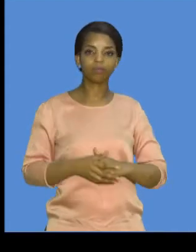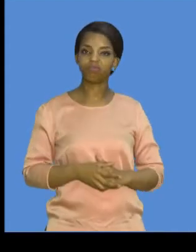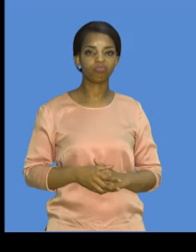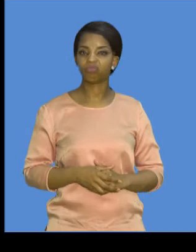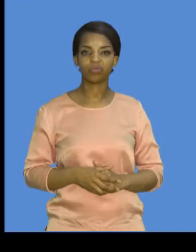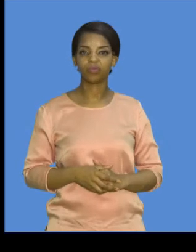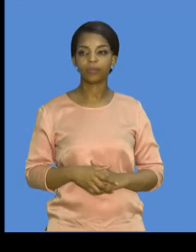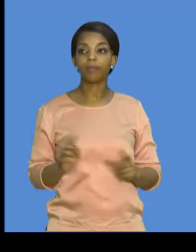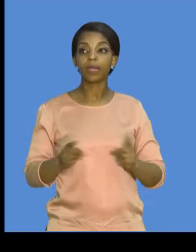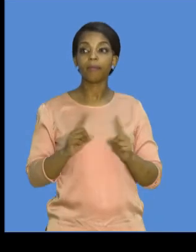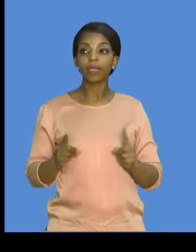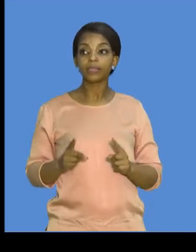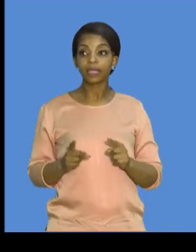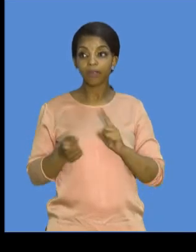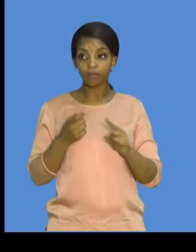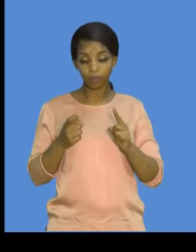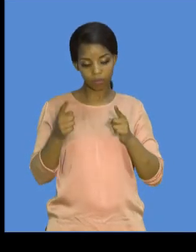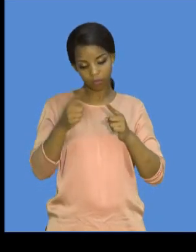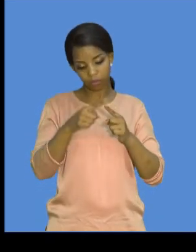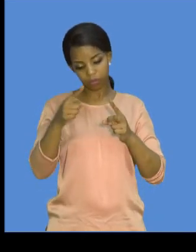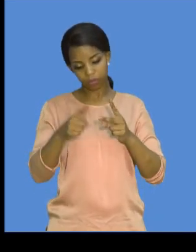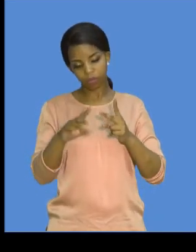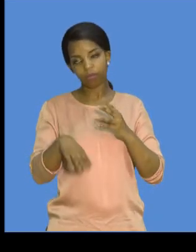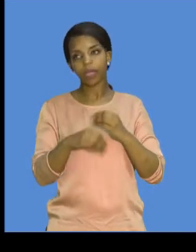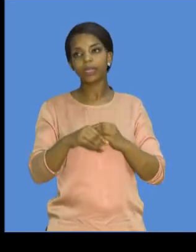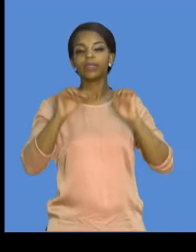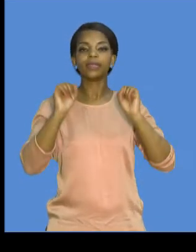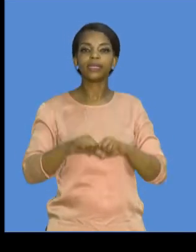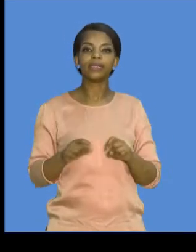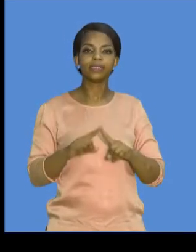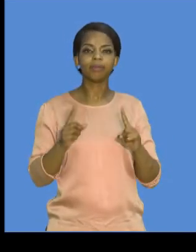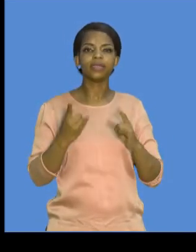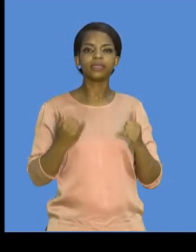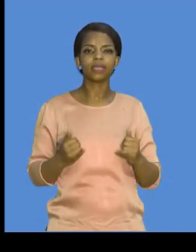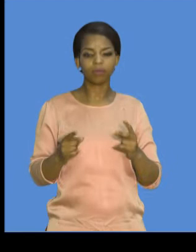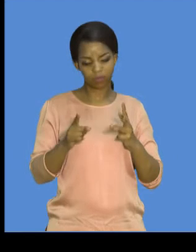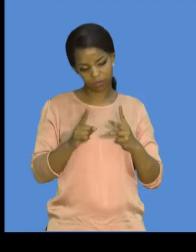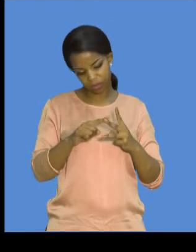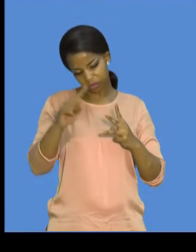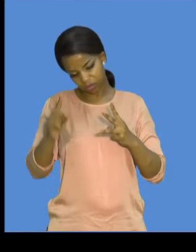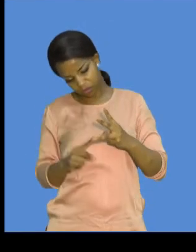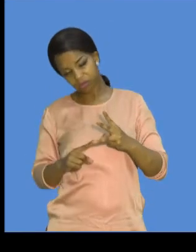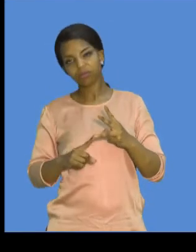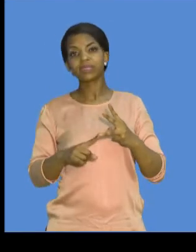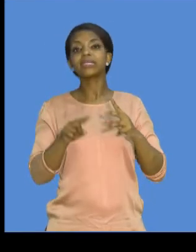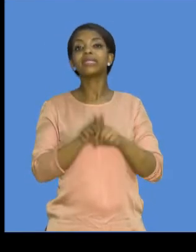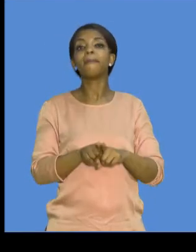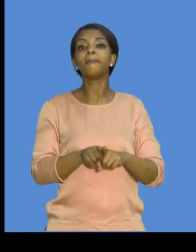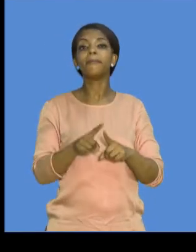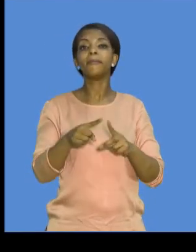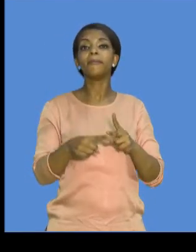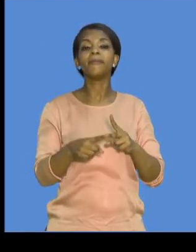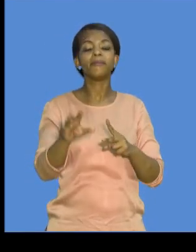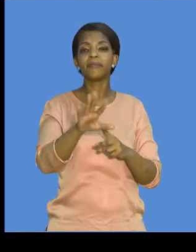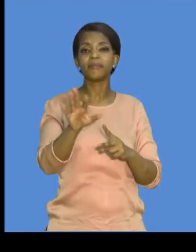add. But from there to there, you can see that what you are adding is not the same anymore. So I can't add. Instead, it's a